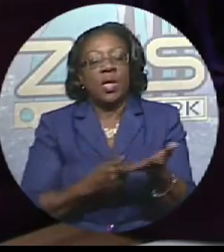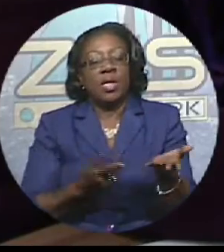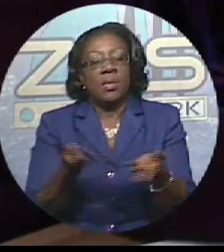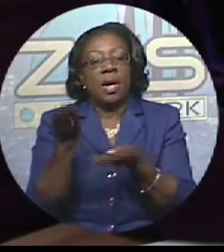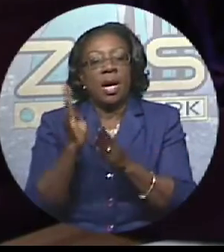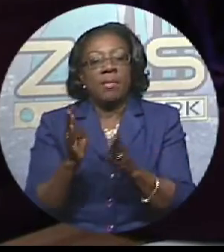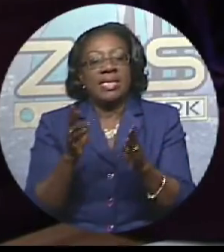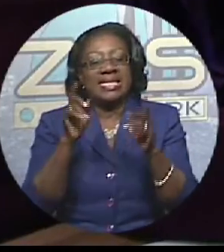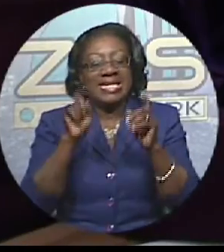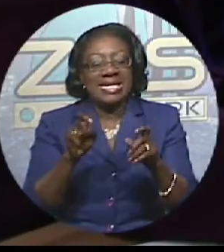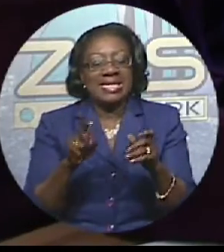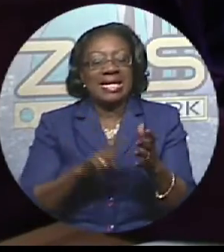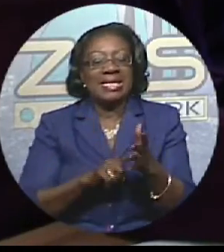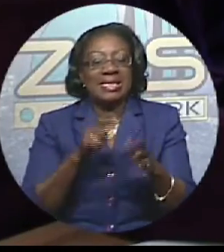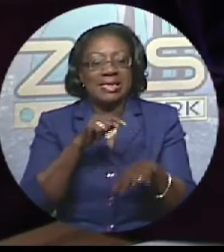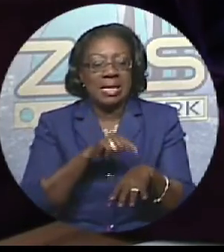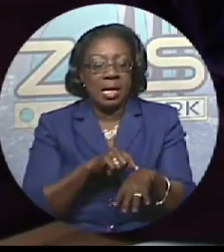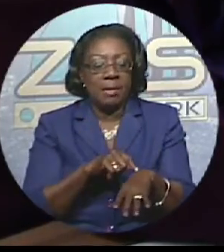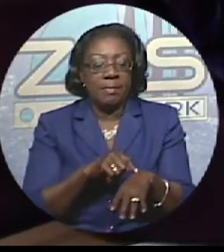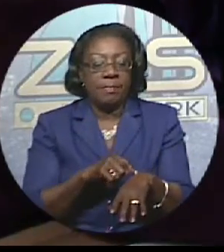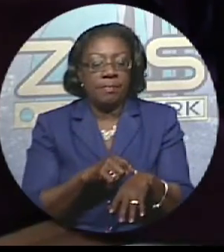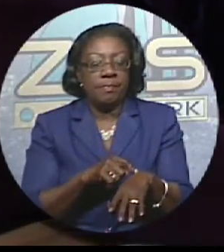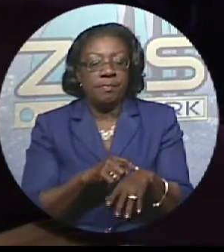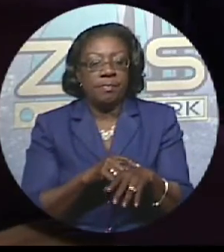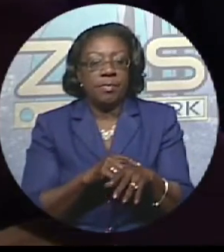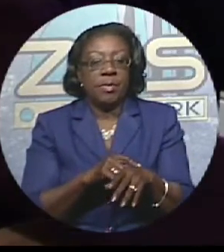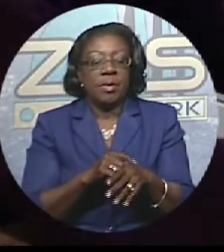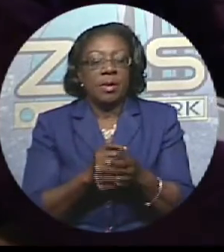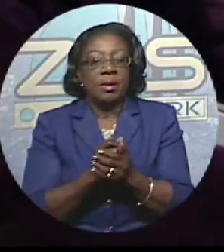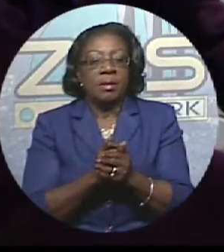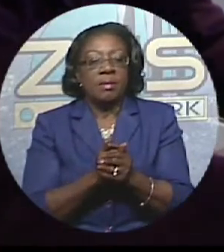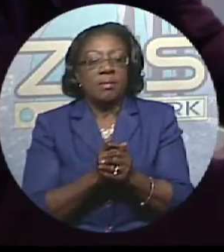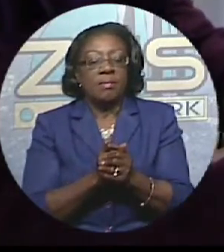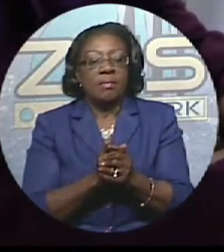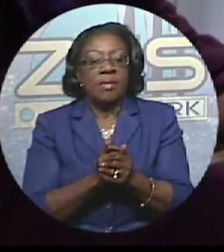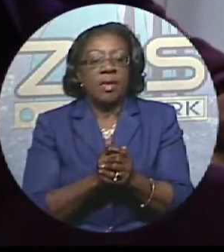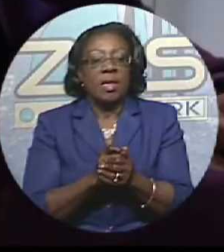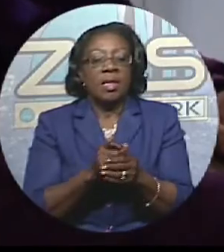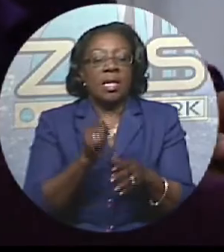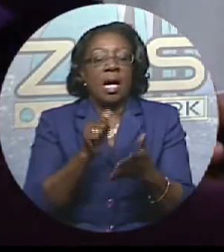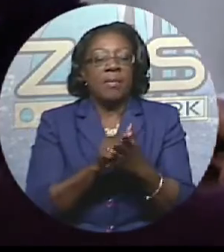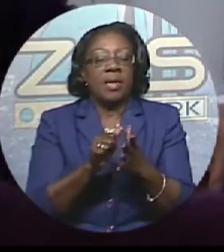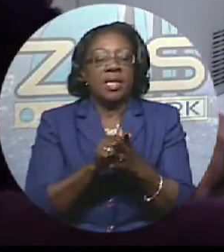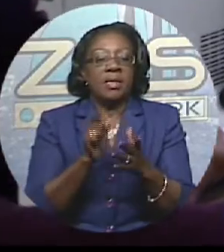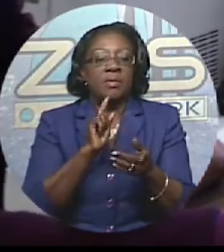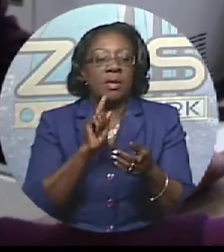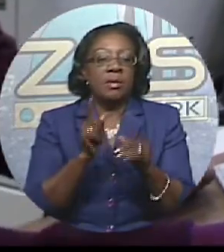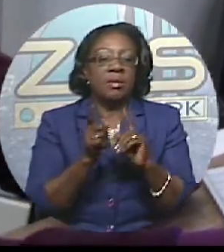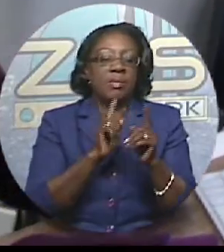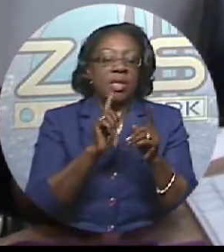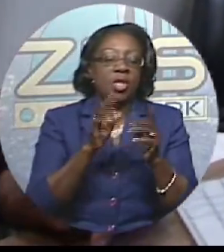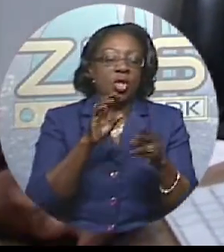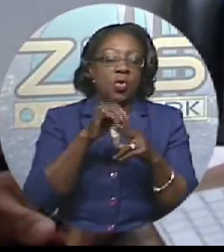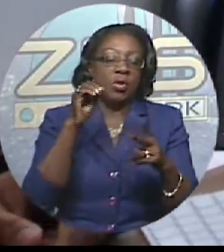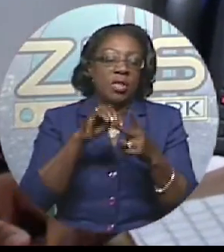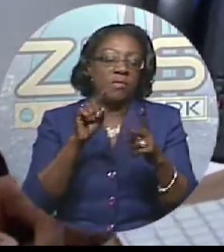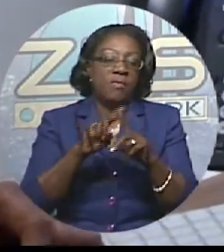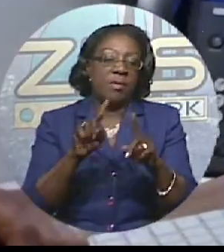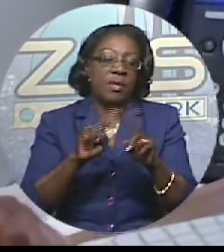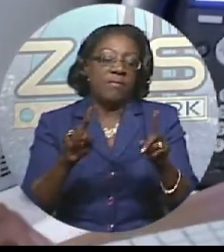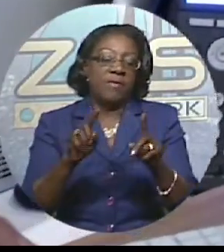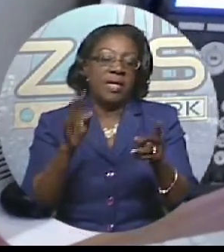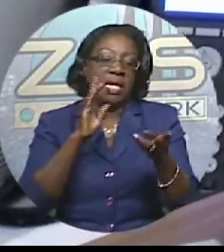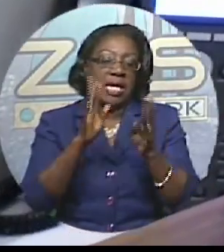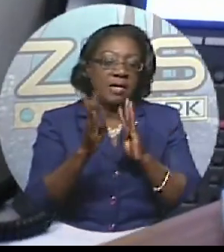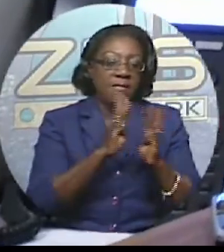will be scrutinized by a committee who will shortlist and make final decisions based on interviews. The Own Your Bahamas initiative will be launched on Thursday night at the